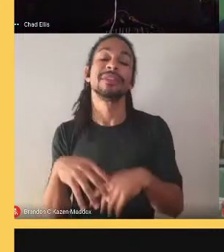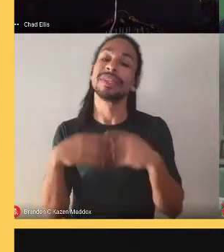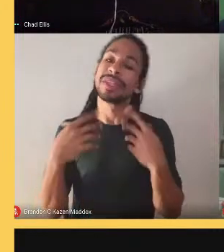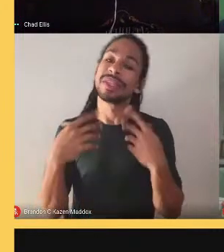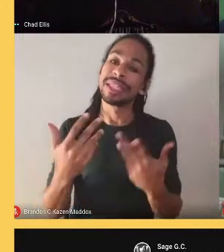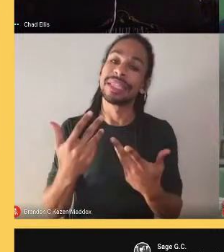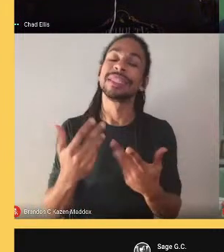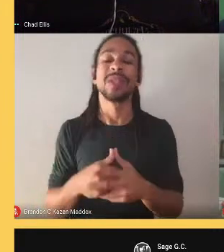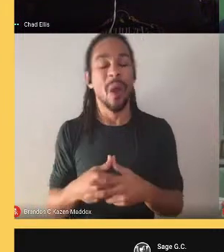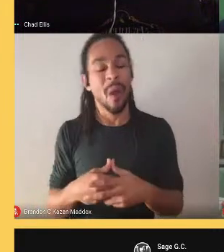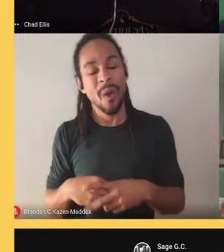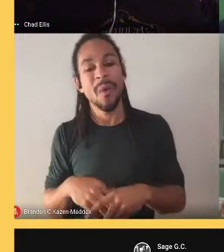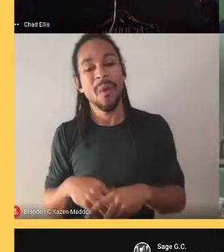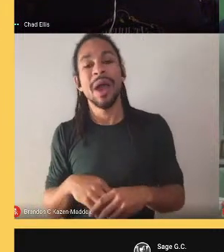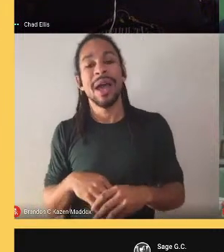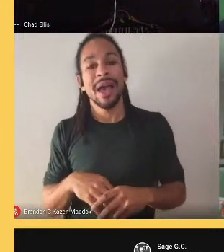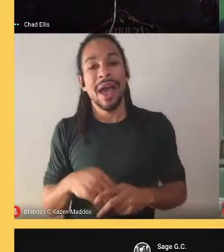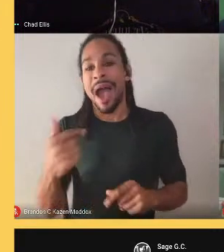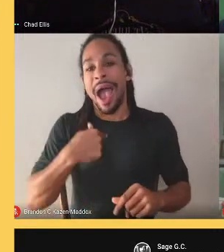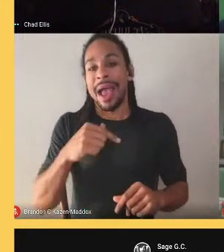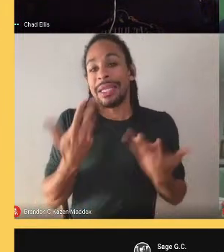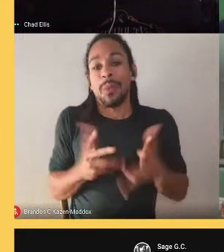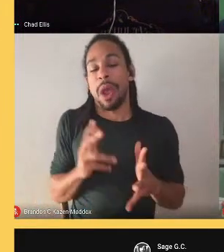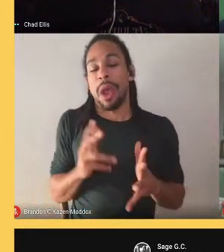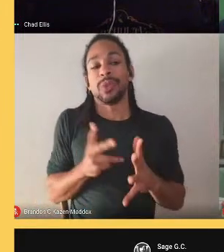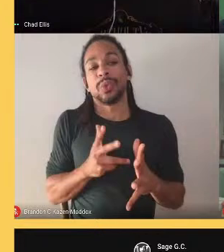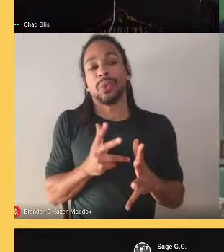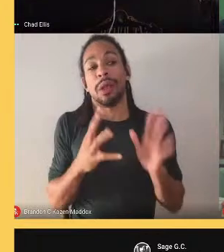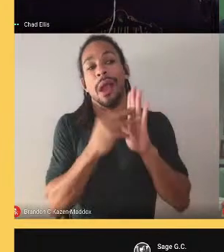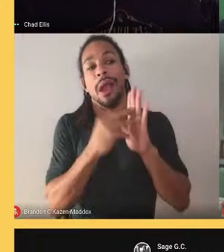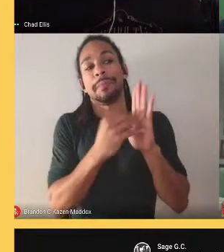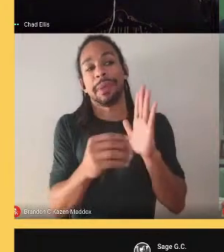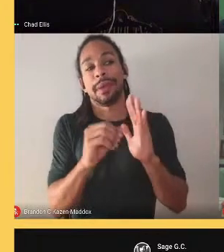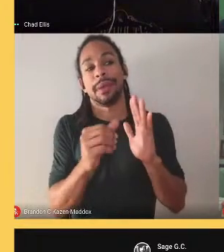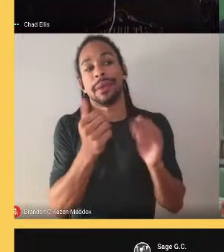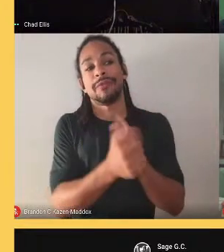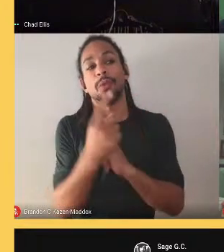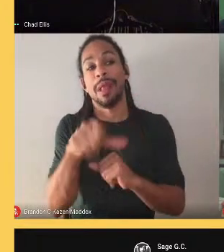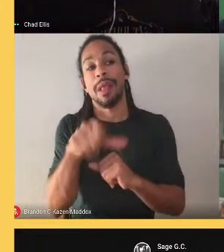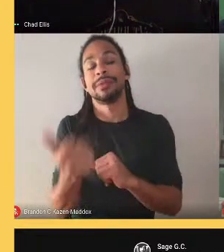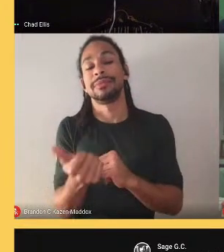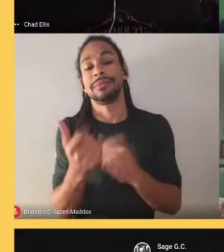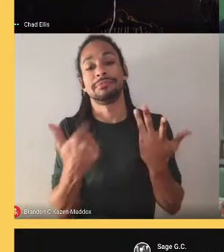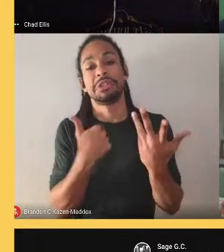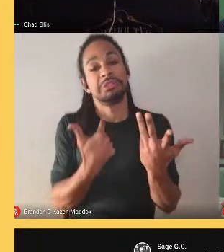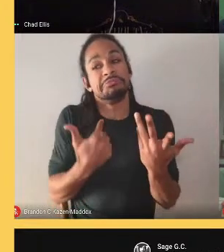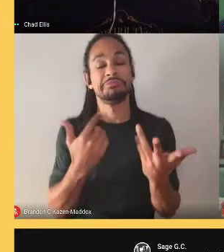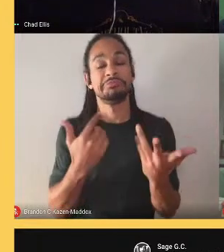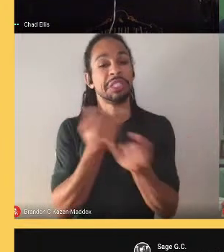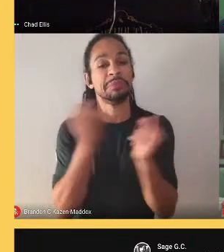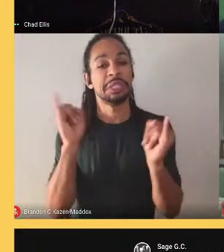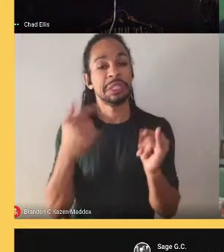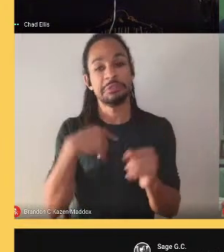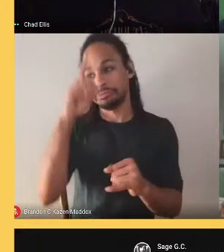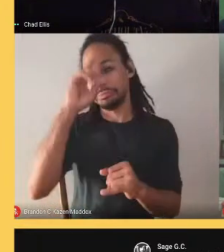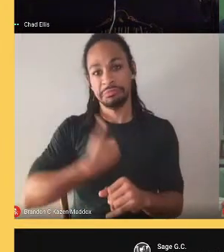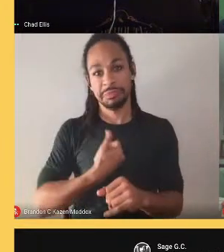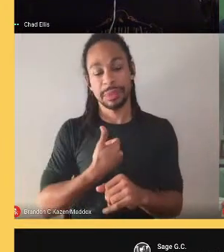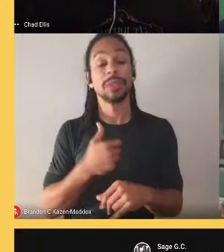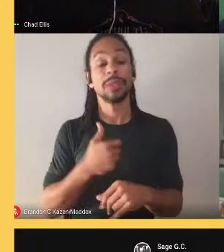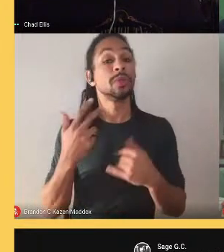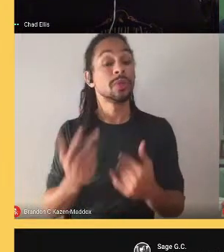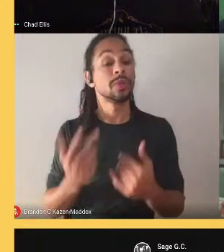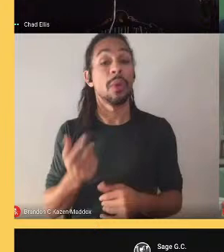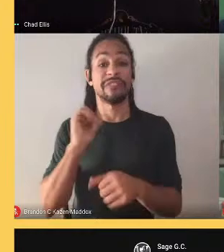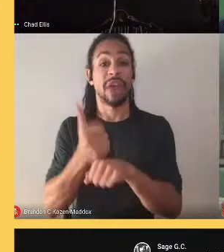that everybody else was doing. And through that, me and some of the founders of the show were experimenting with game design. And at the